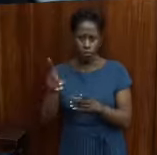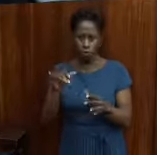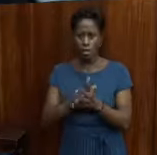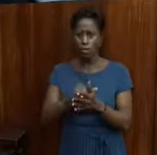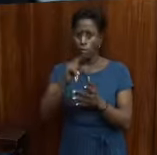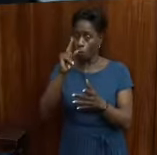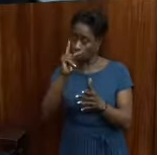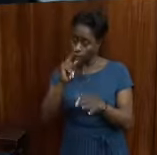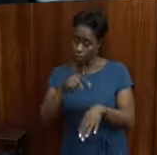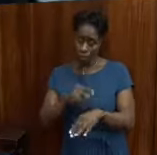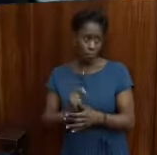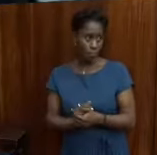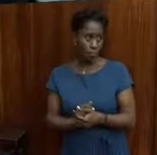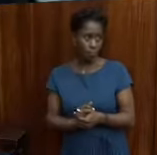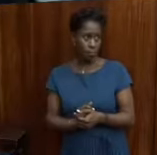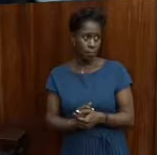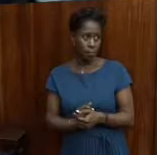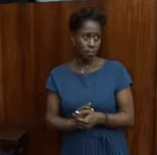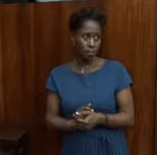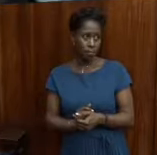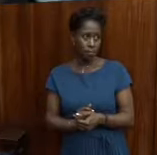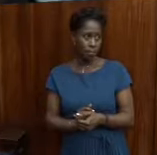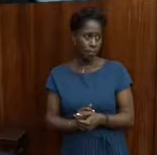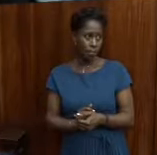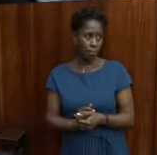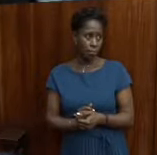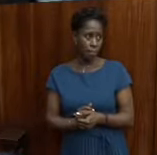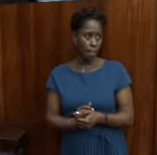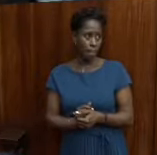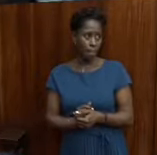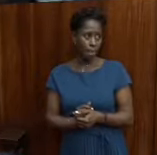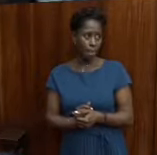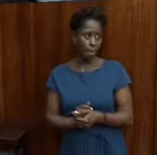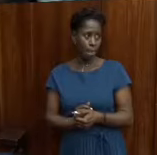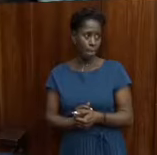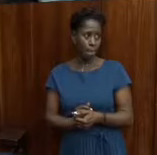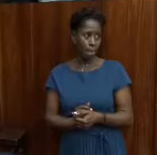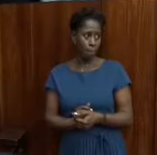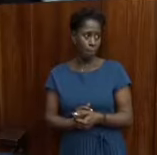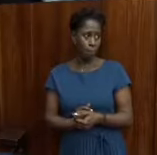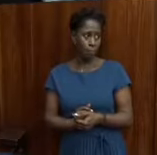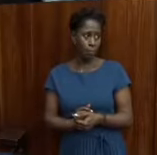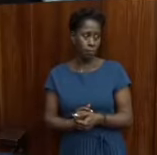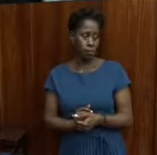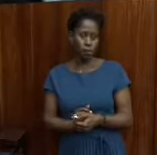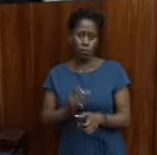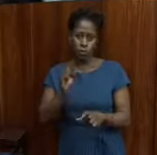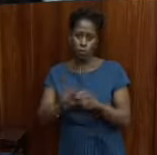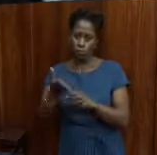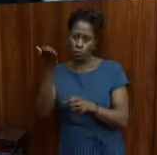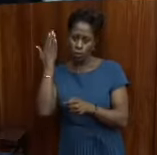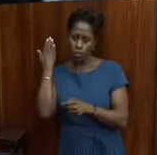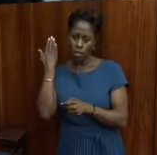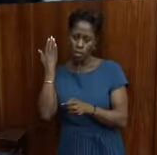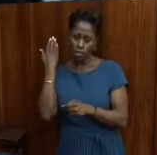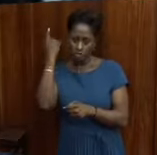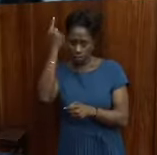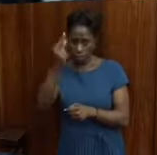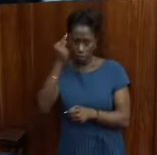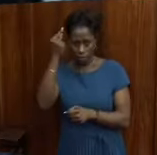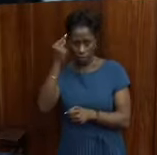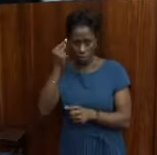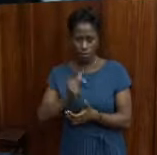facilitate efficiency, cost containment, and avoid possible claims. The UWP government, against the advice of